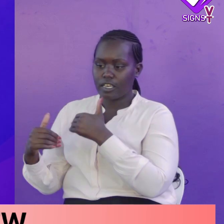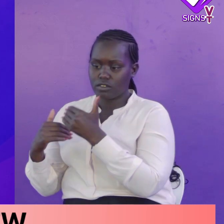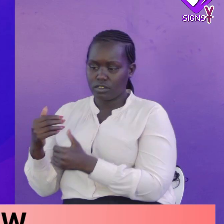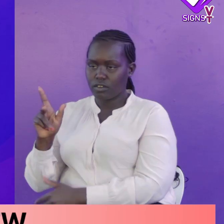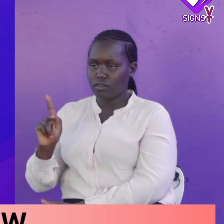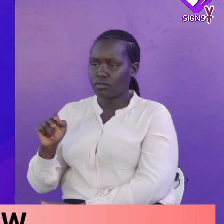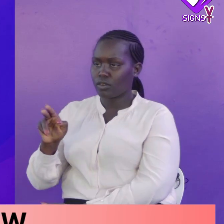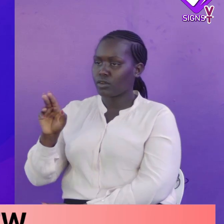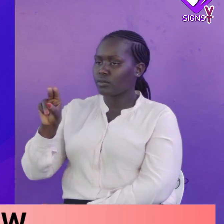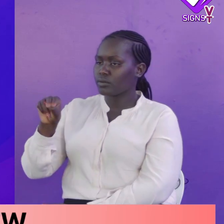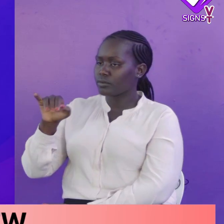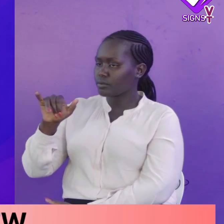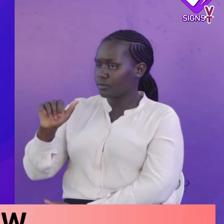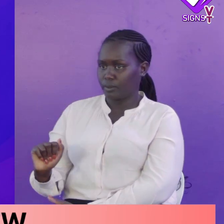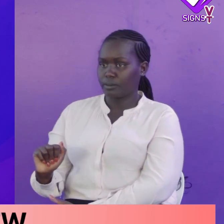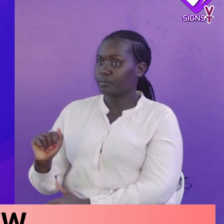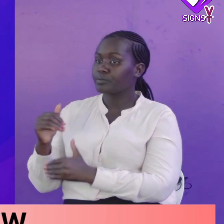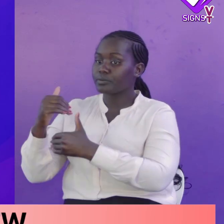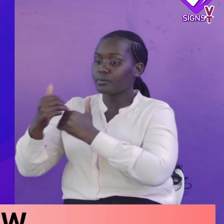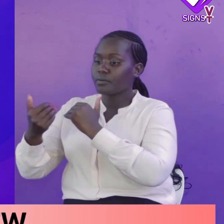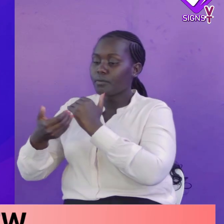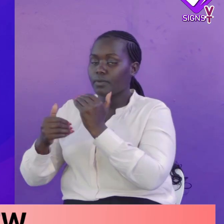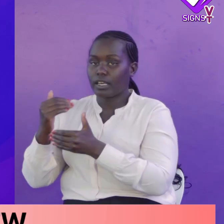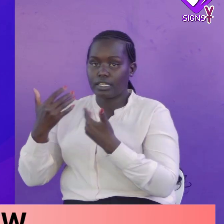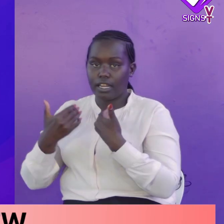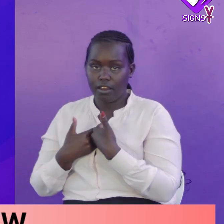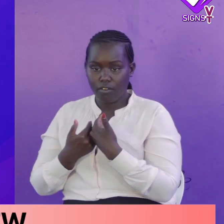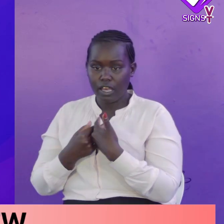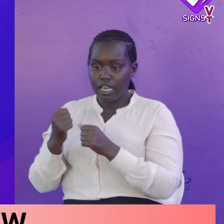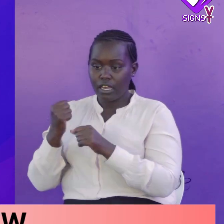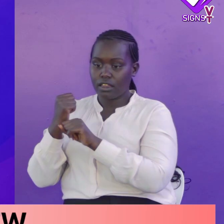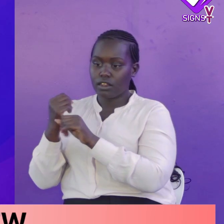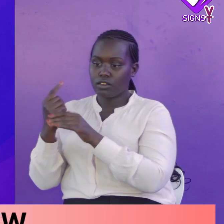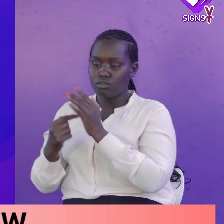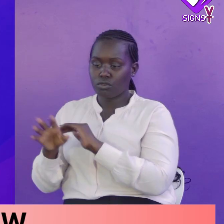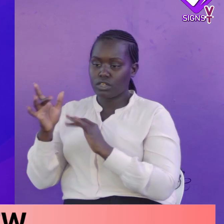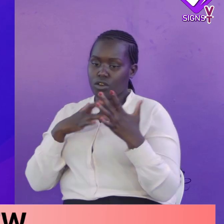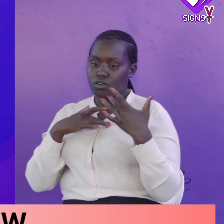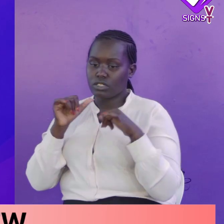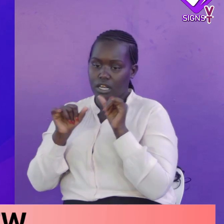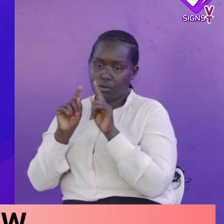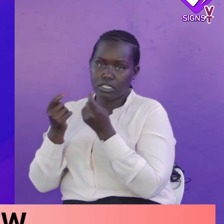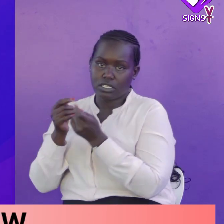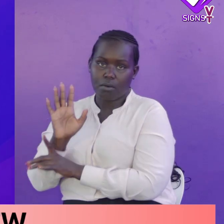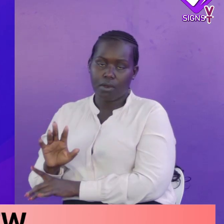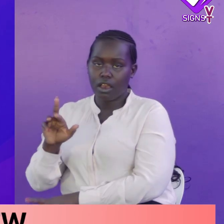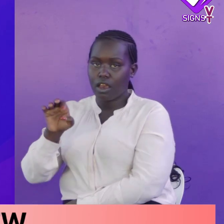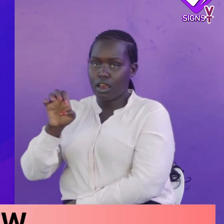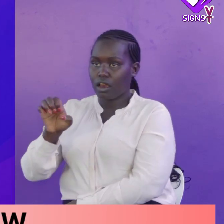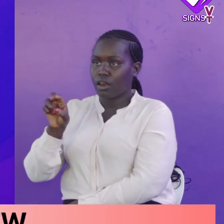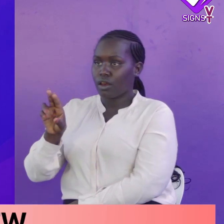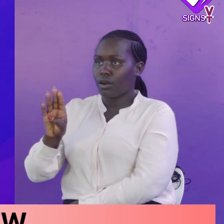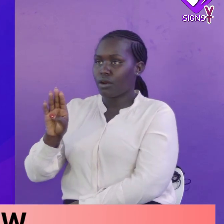was injured. So I think Manchester United need to do something concerning their squad. Ruben Amorim is a good